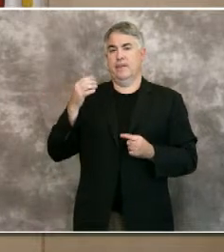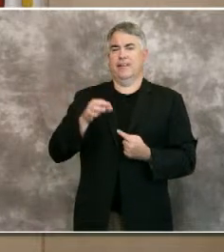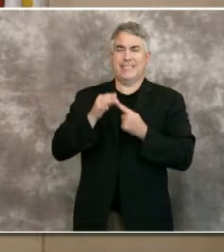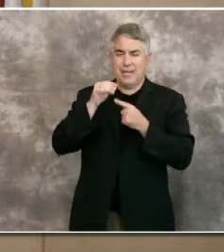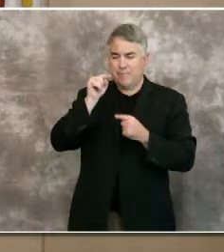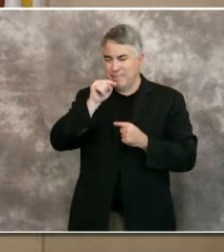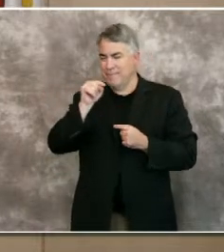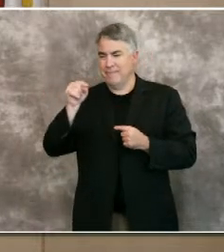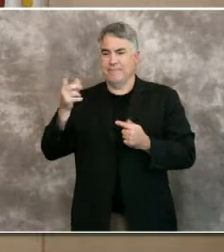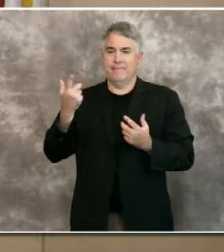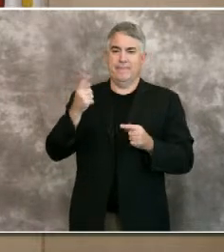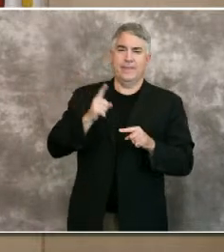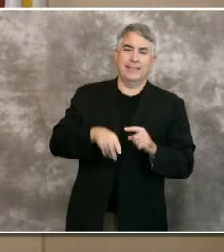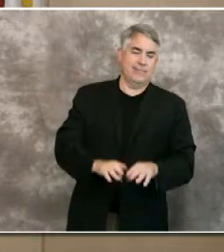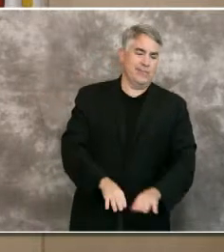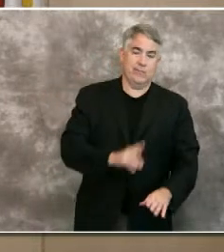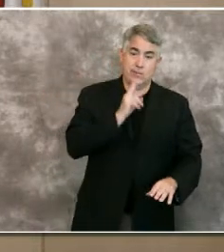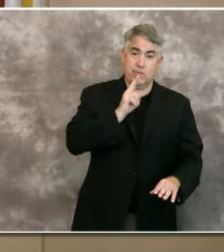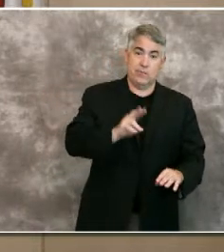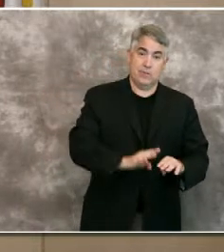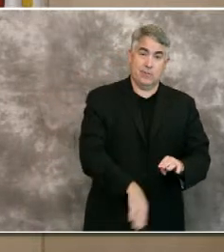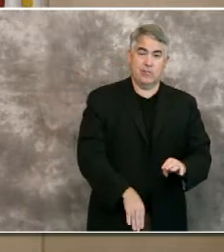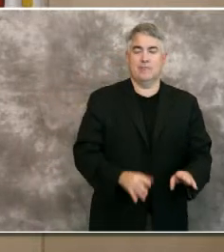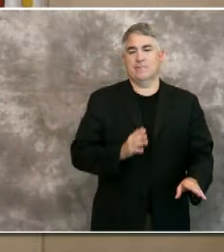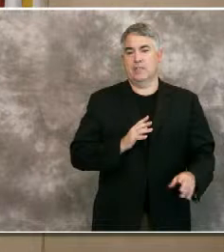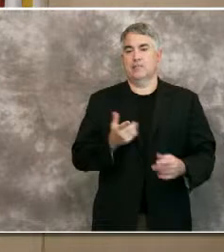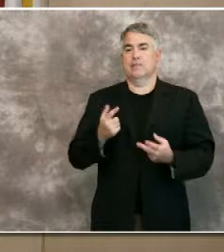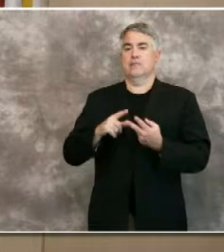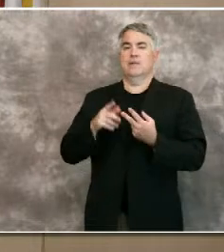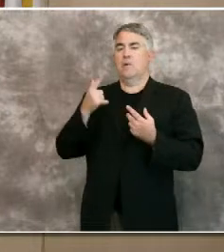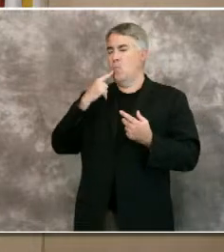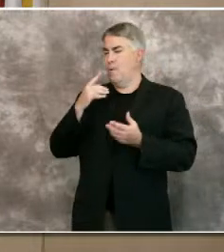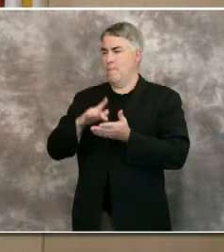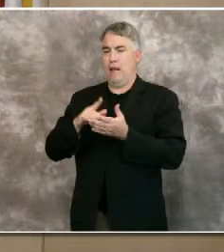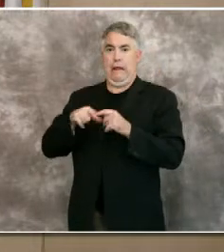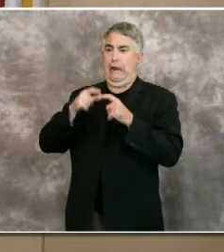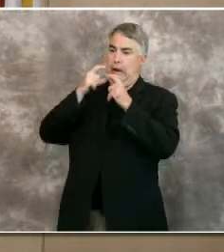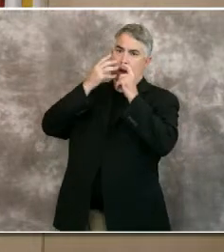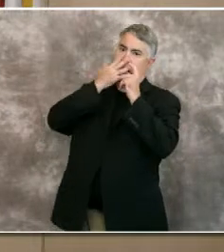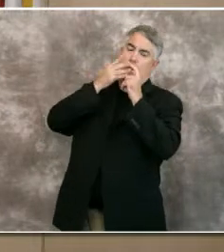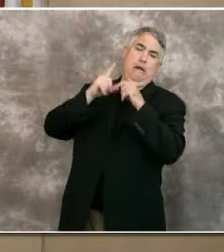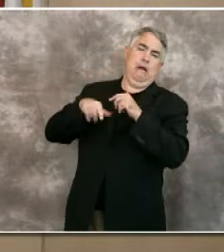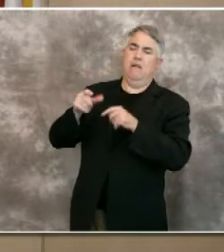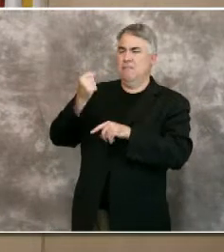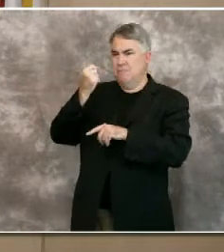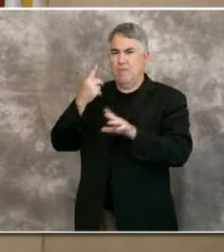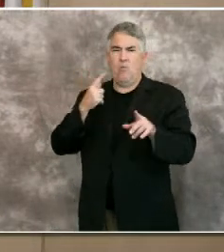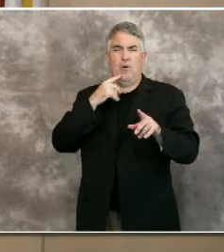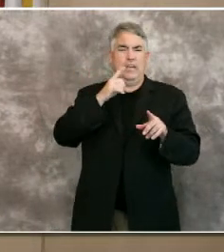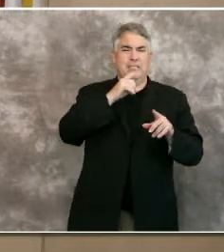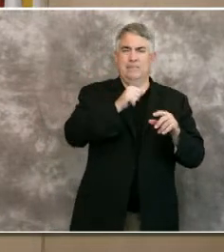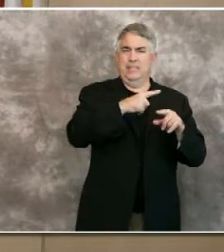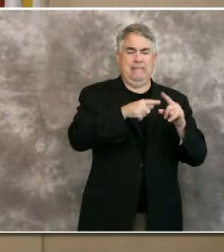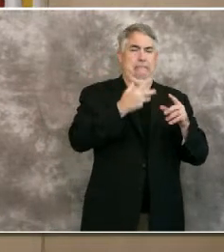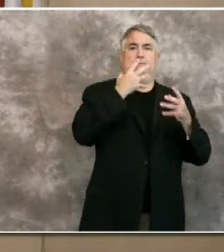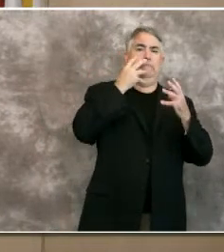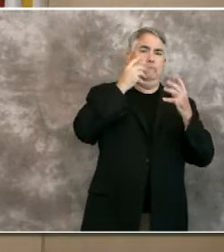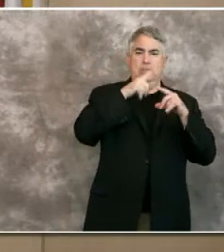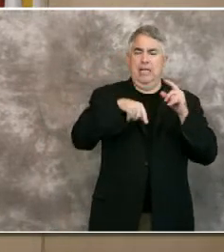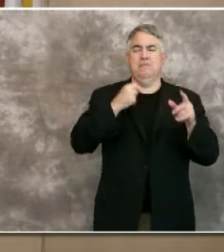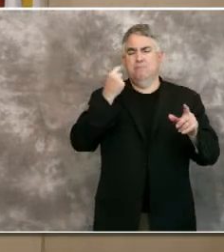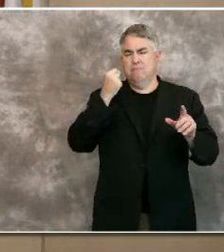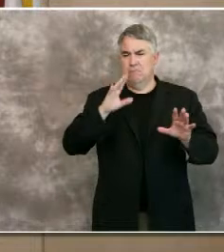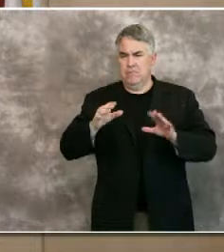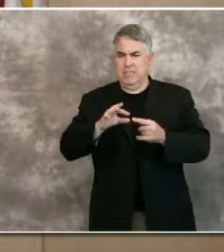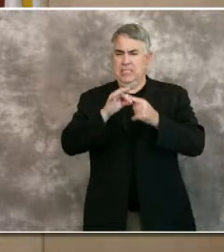to children and those with certain medical conditions, and Supervisor Fletcher went over those earlier, and all of this information can be found on